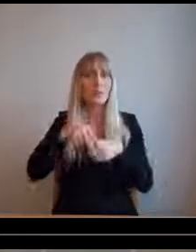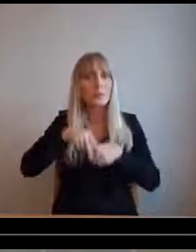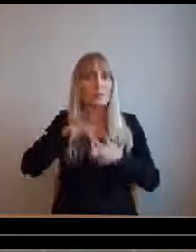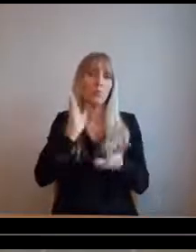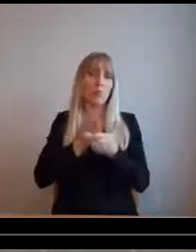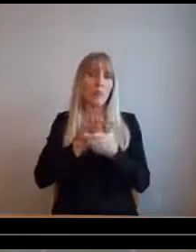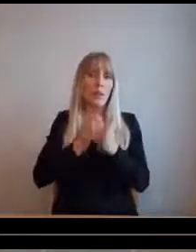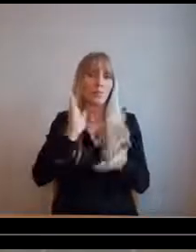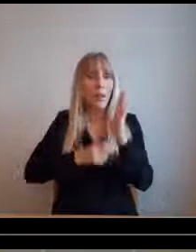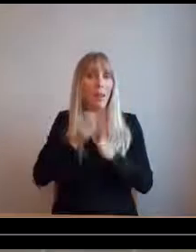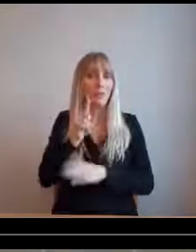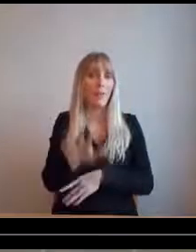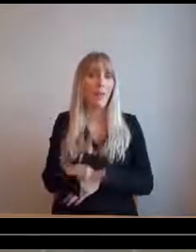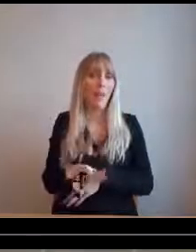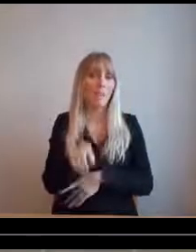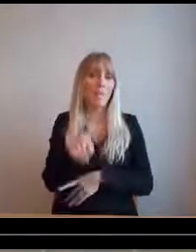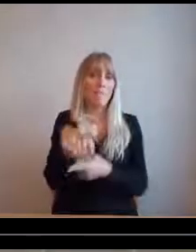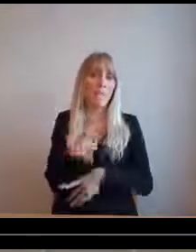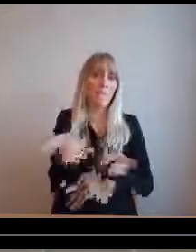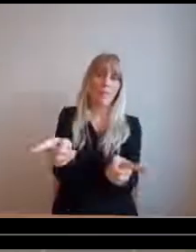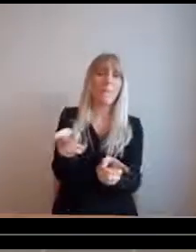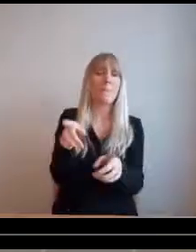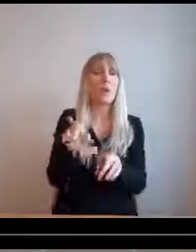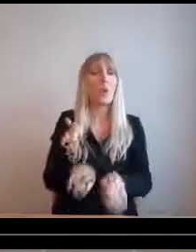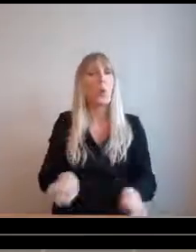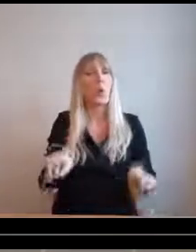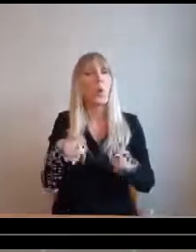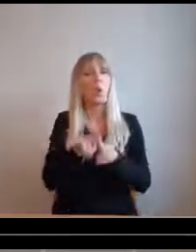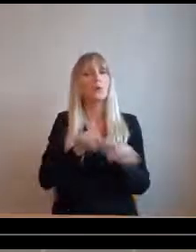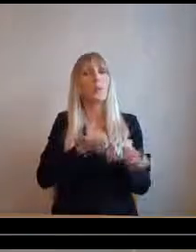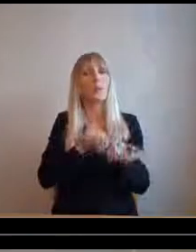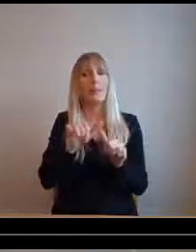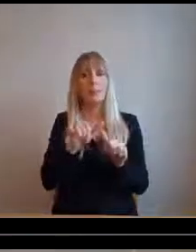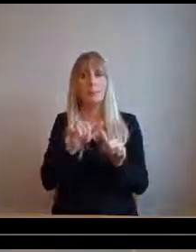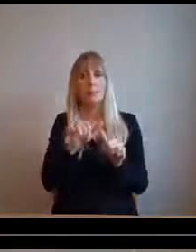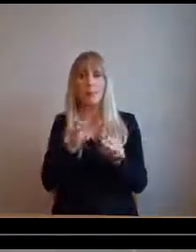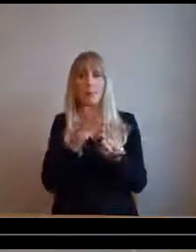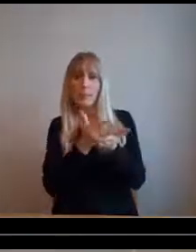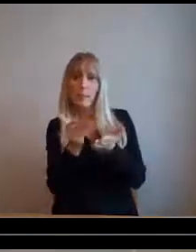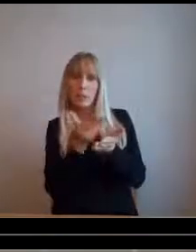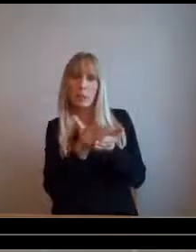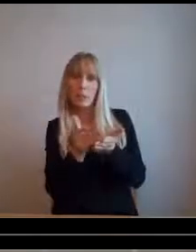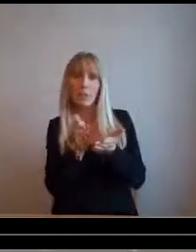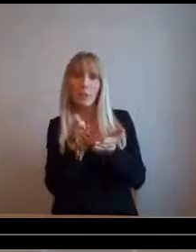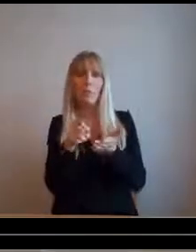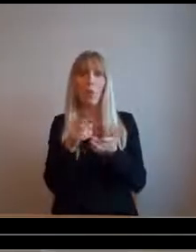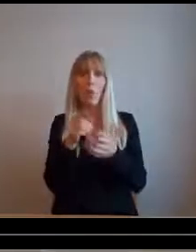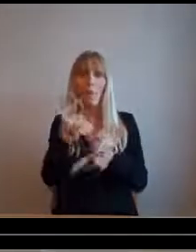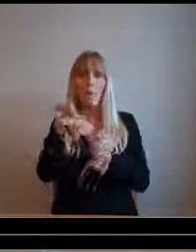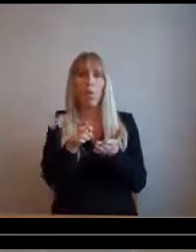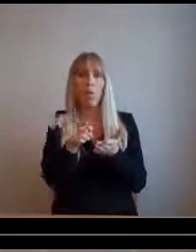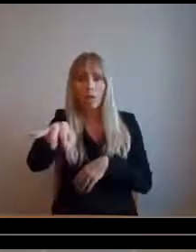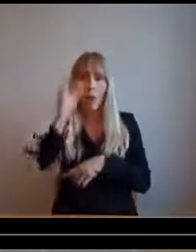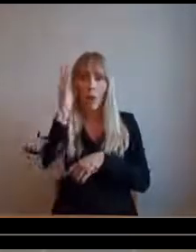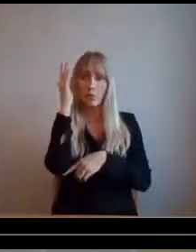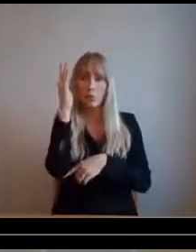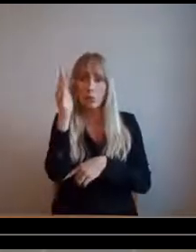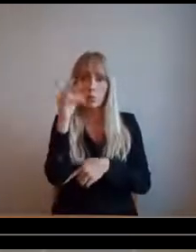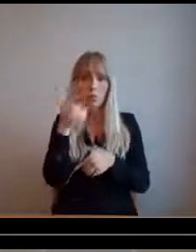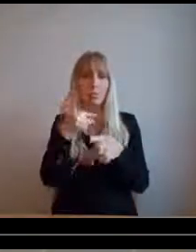in our proposals there. And some better definition on sort of planting and landscaping